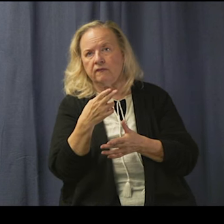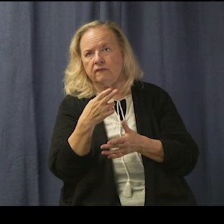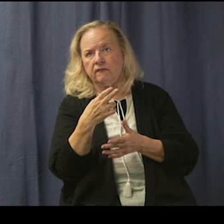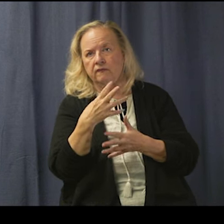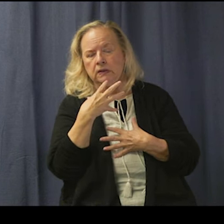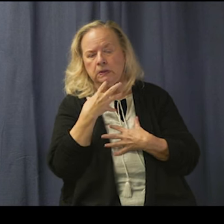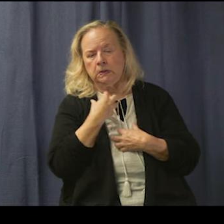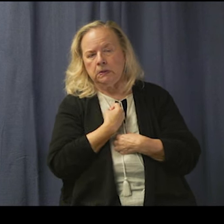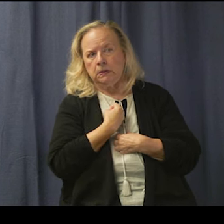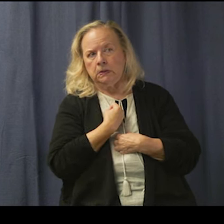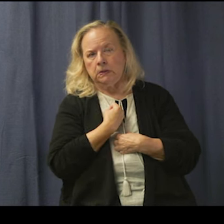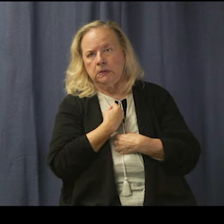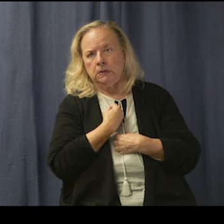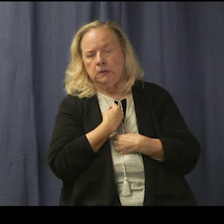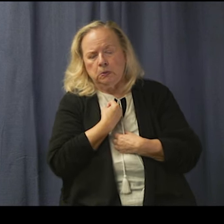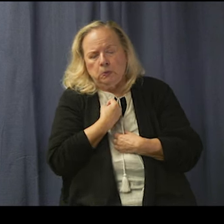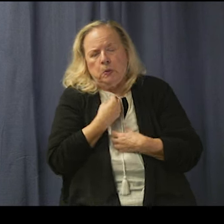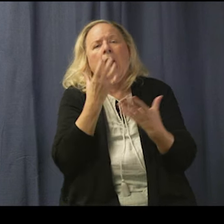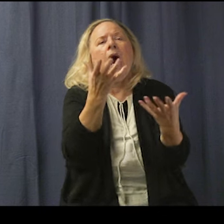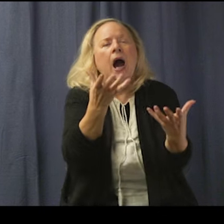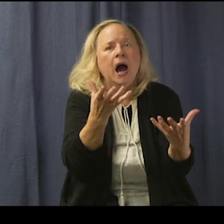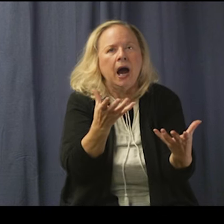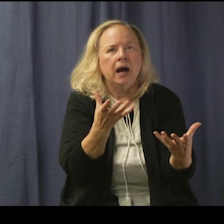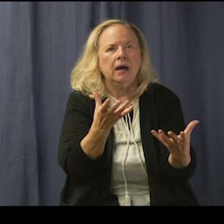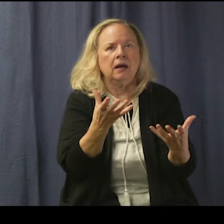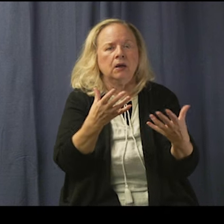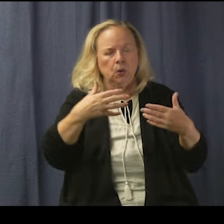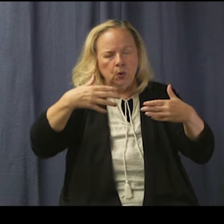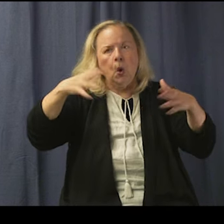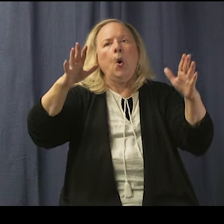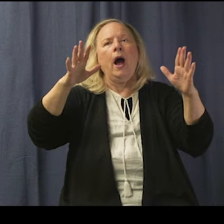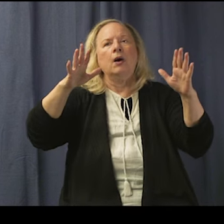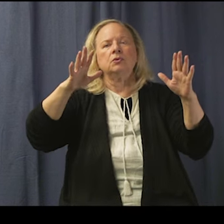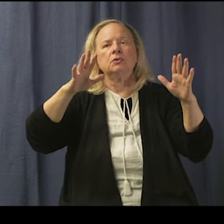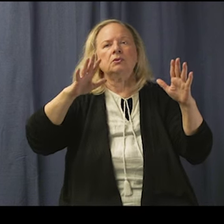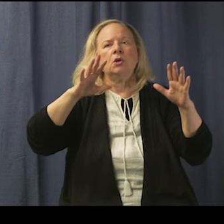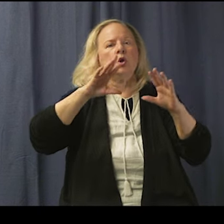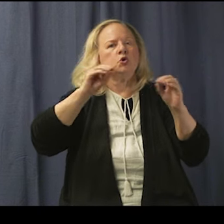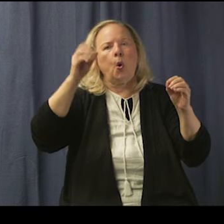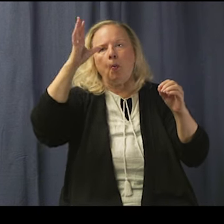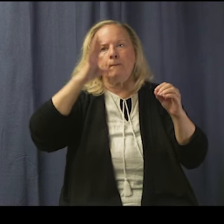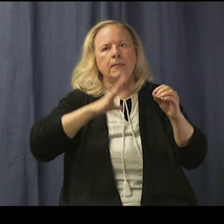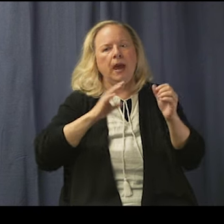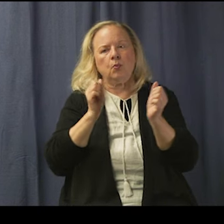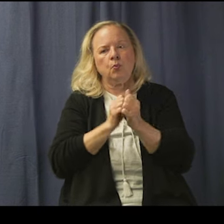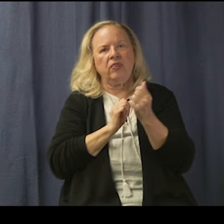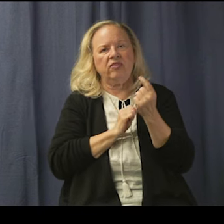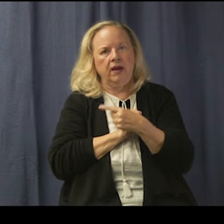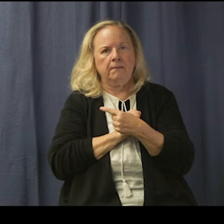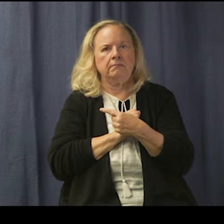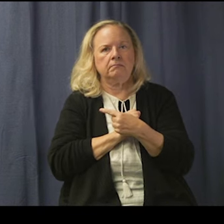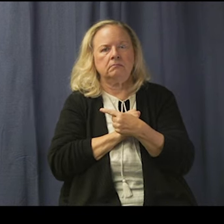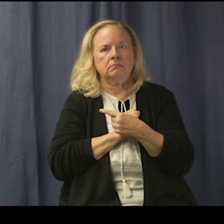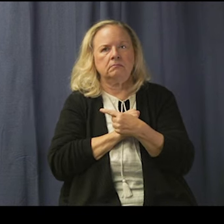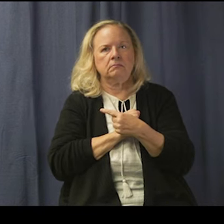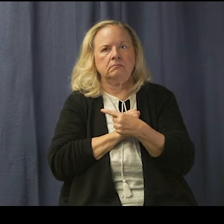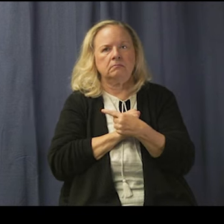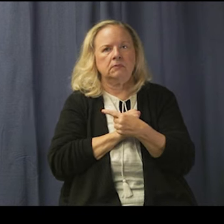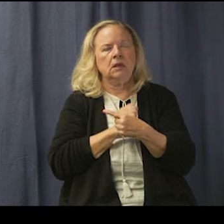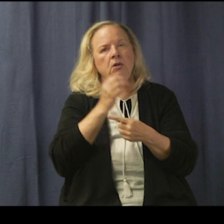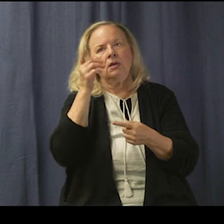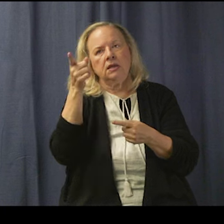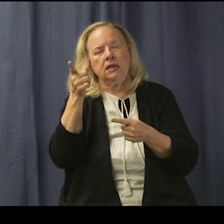himself before all them that stood by him, and he cried, "Cause every man to go out from me," and there stood no man with him while Joseph made himself known unto his